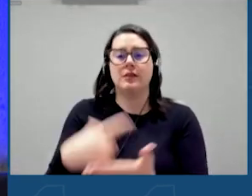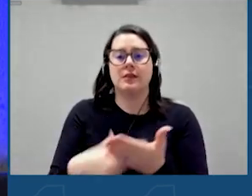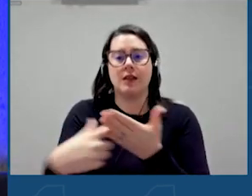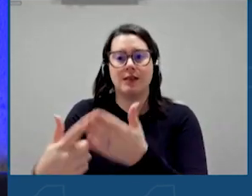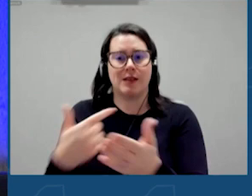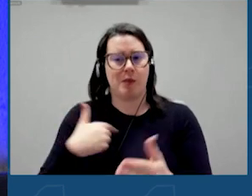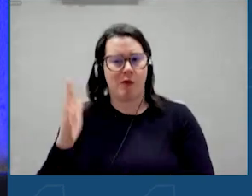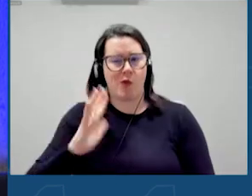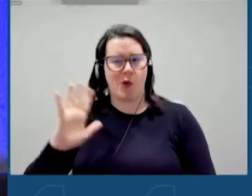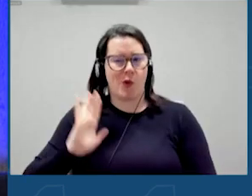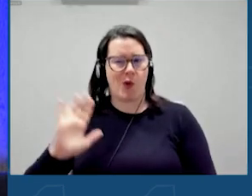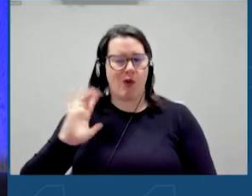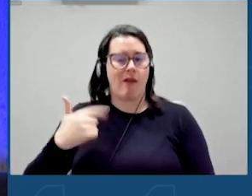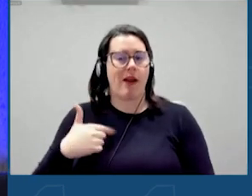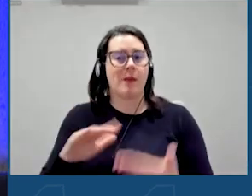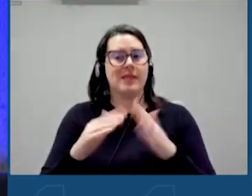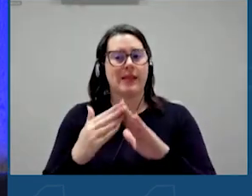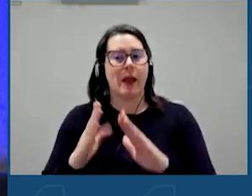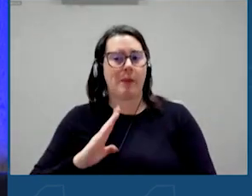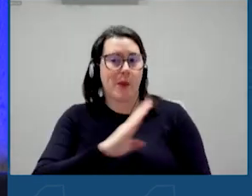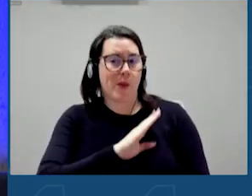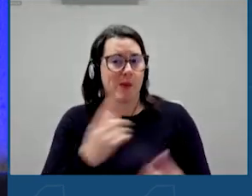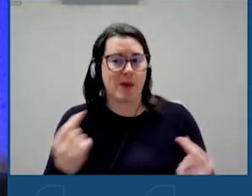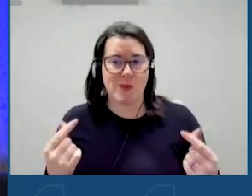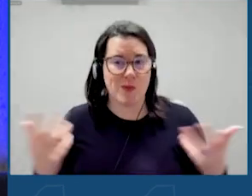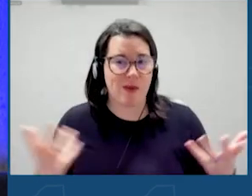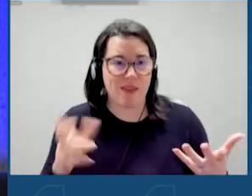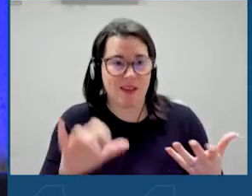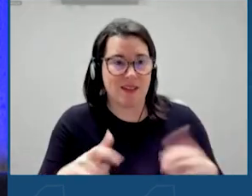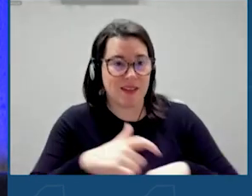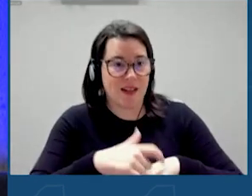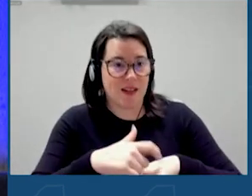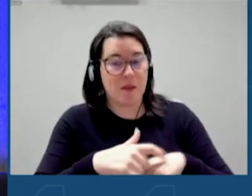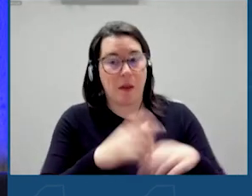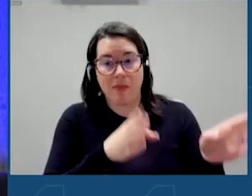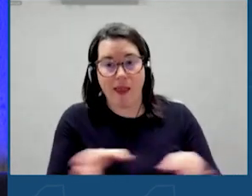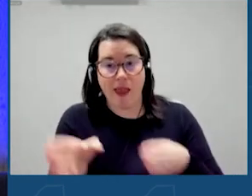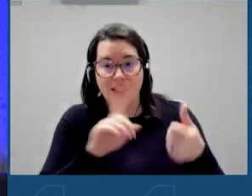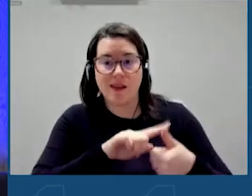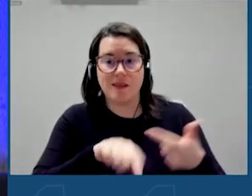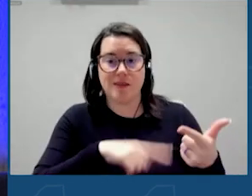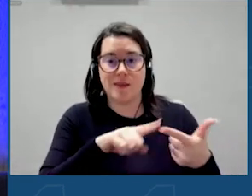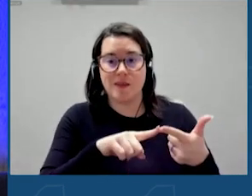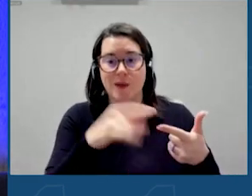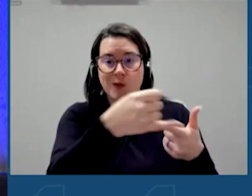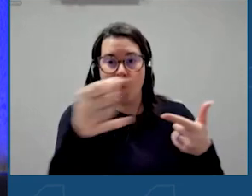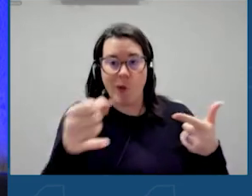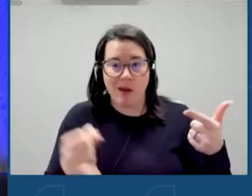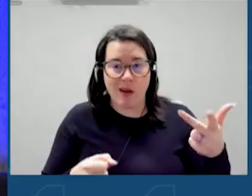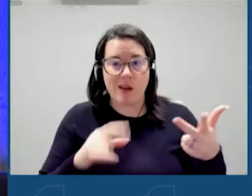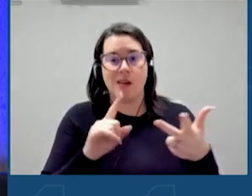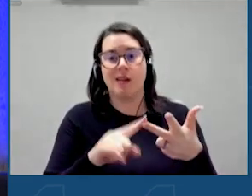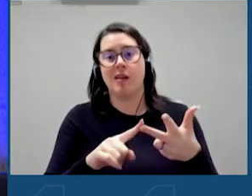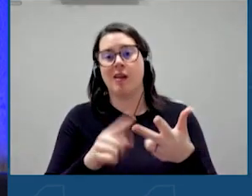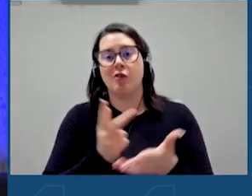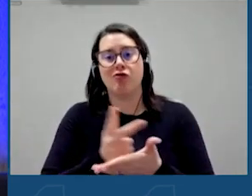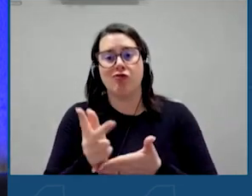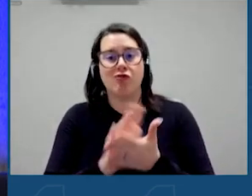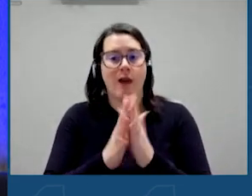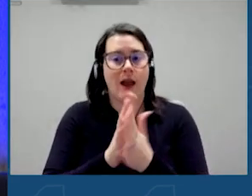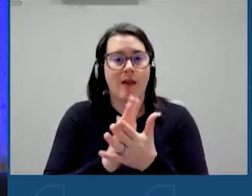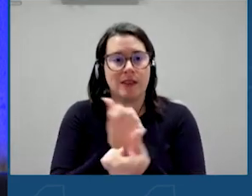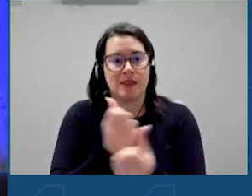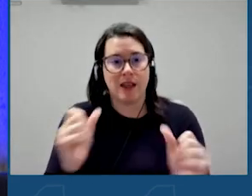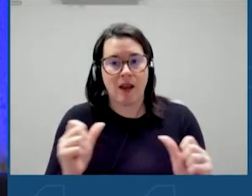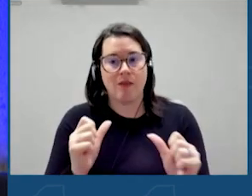board. What did I do on town board? I did planning, I did zoning, did traffic safety. I made a lot of approval over